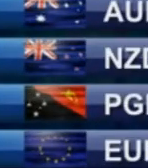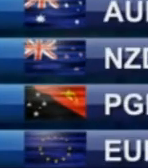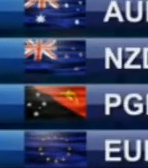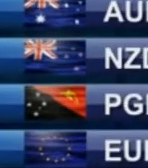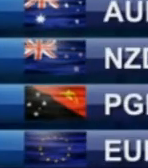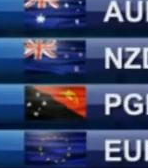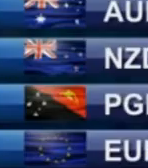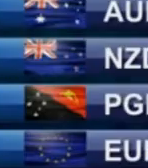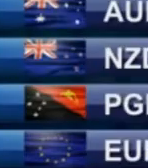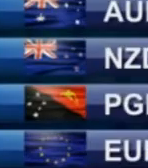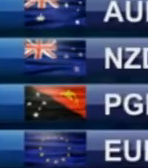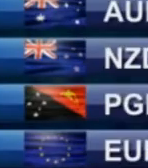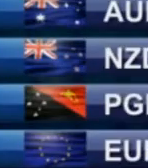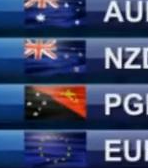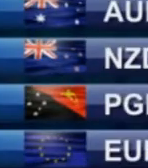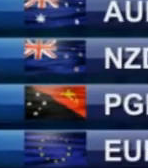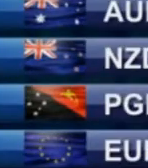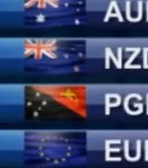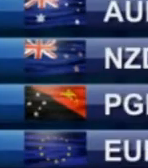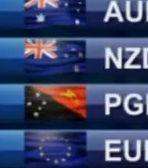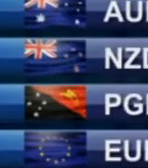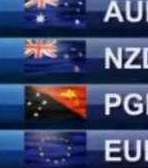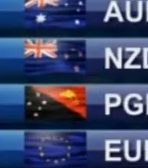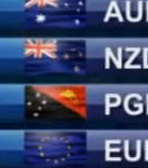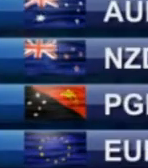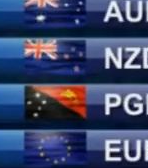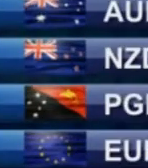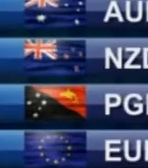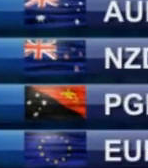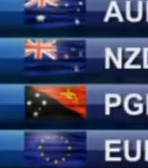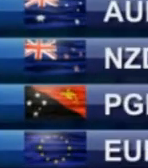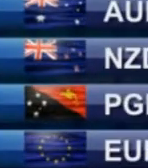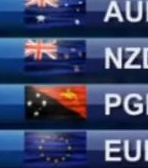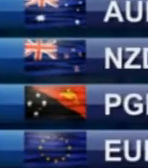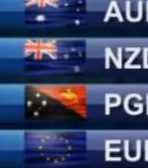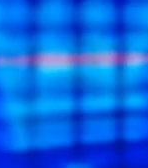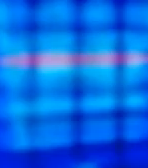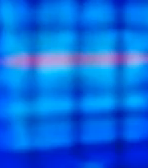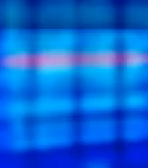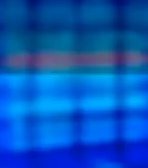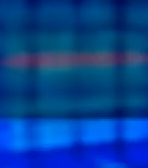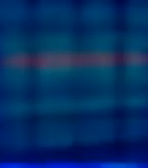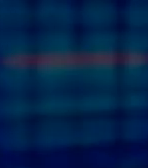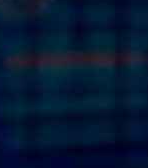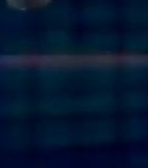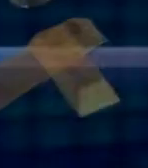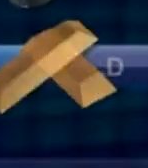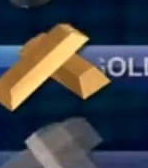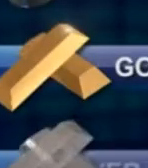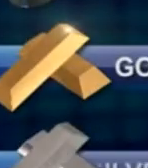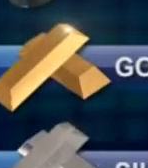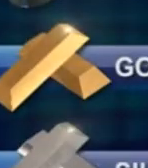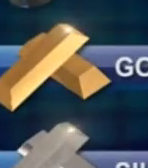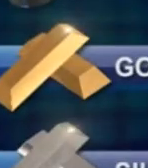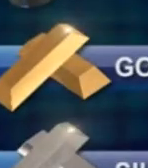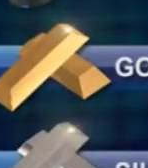New Zealand dollars. It also gained on the PNG kina, but lost ground against the euro and the yen. The commodities